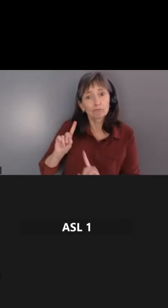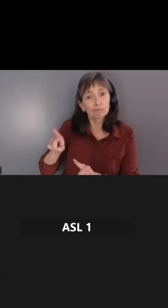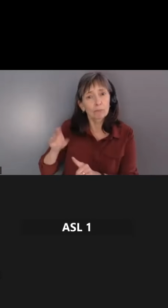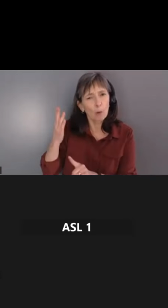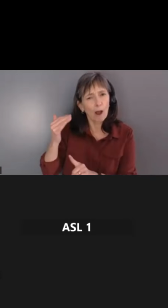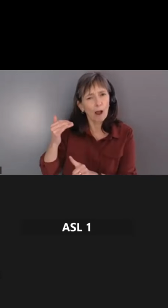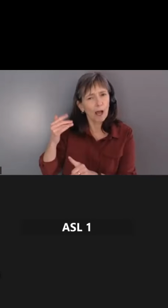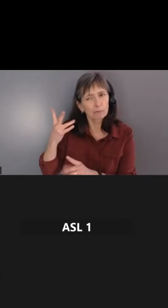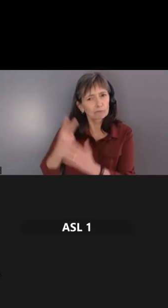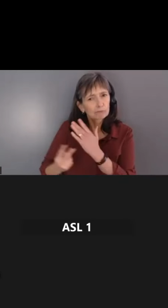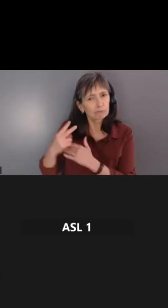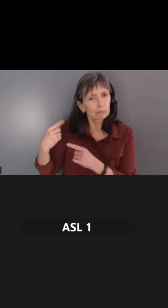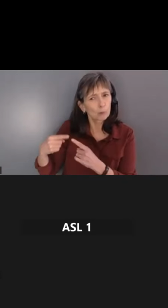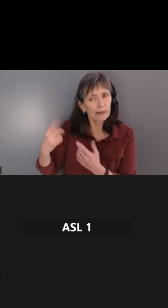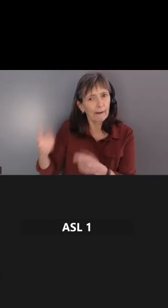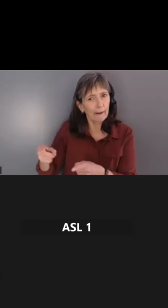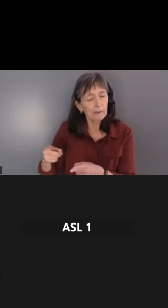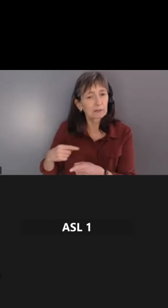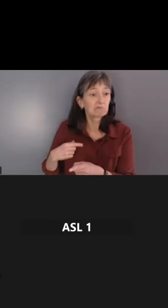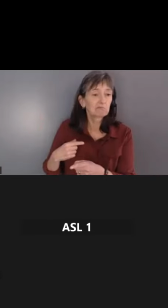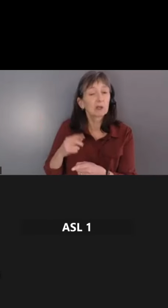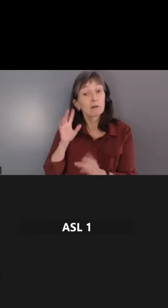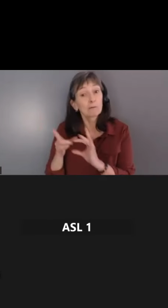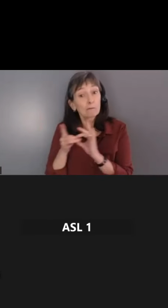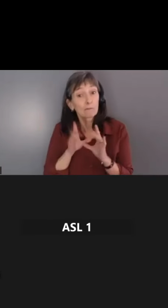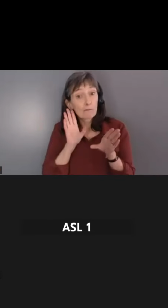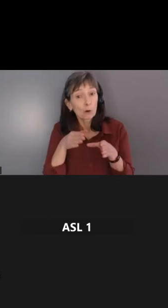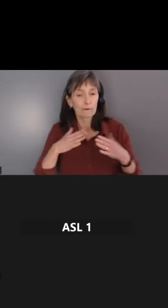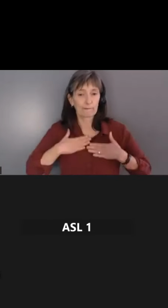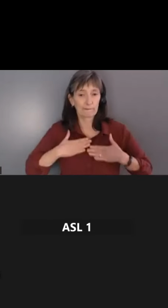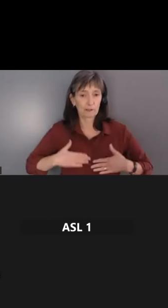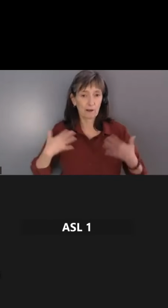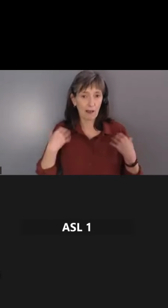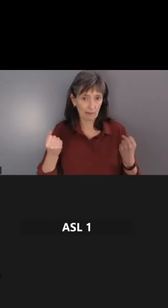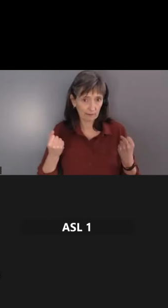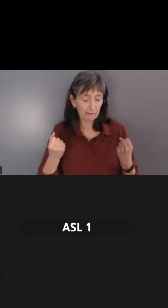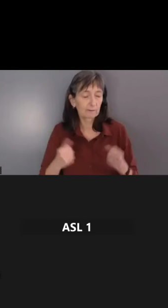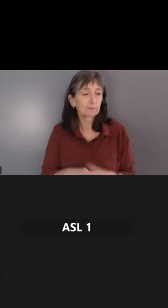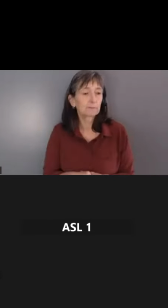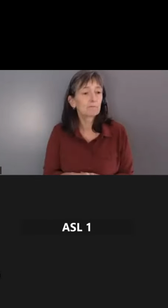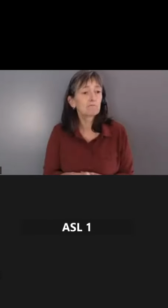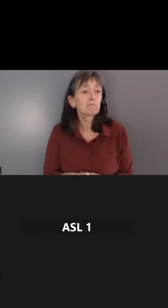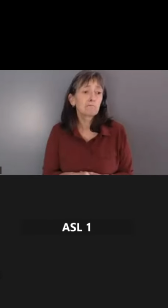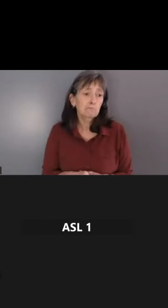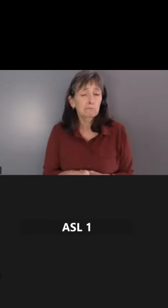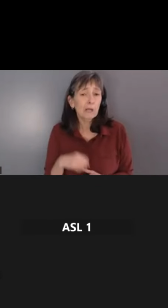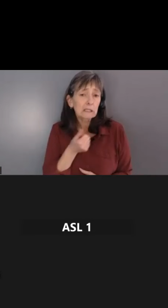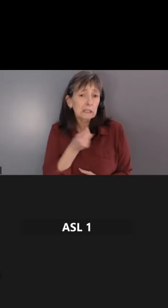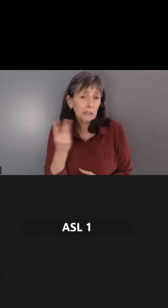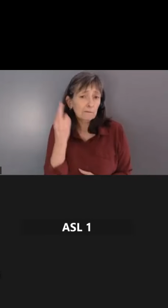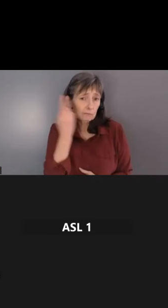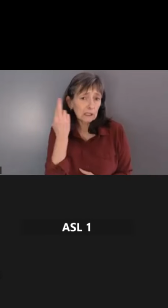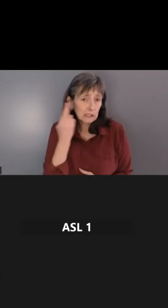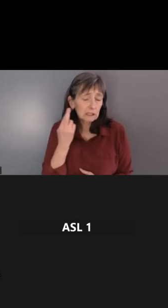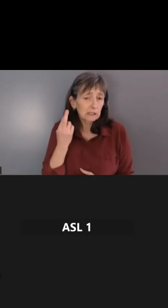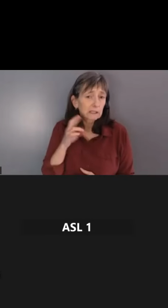to the factors related to physical health among older adults. And while there were a number of factors that were responsible for sending older adults into